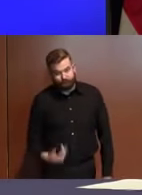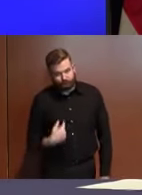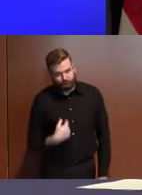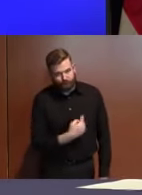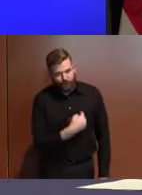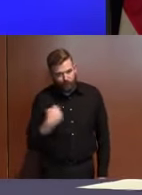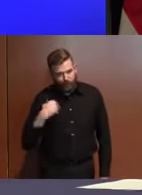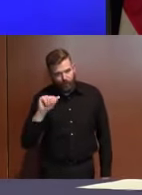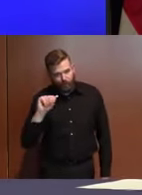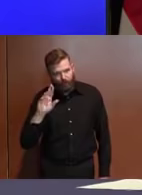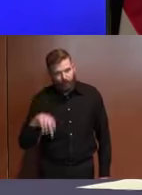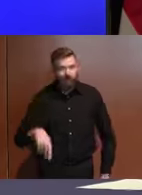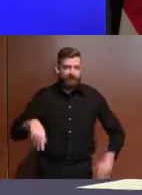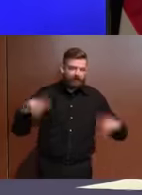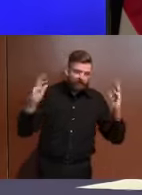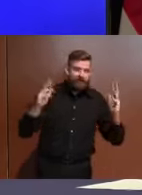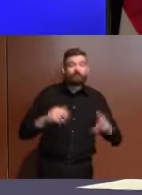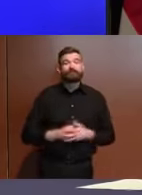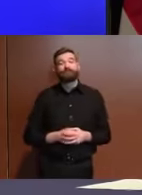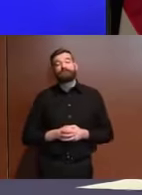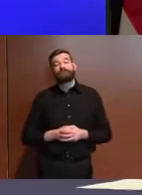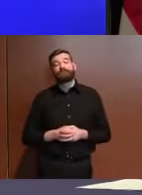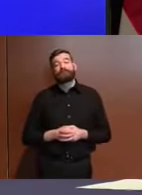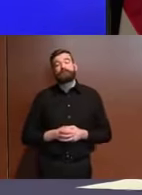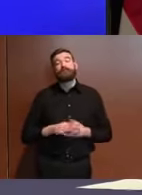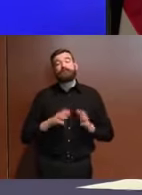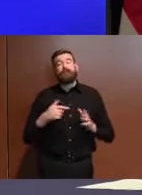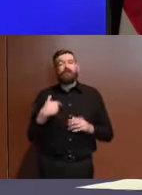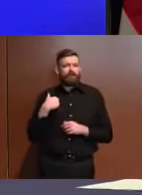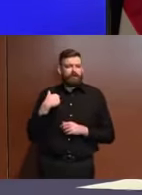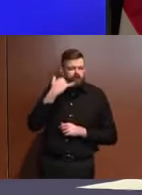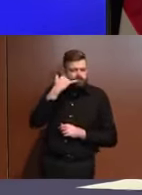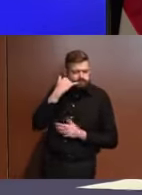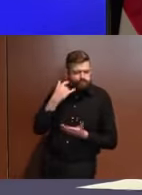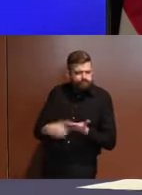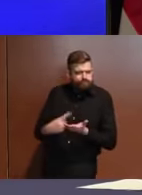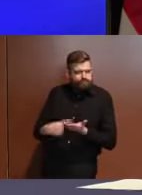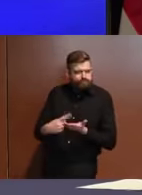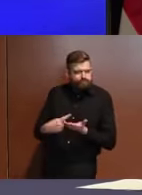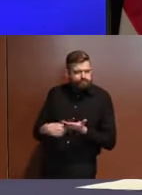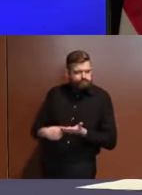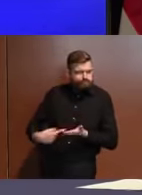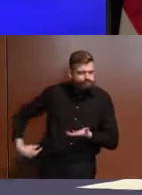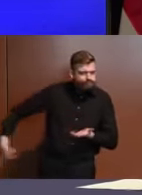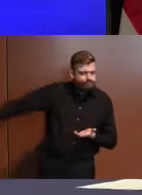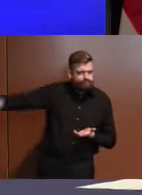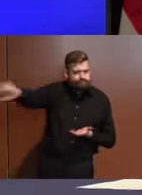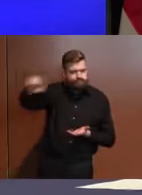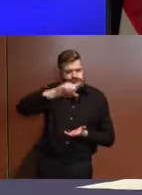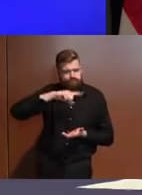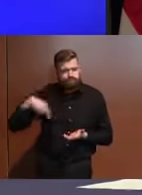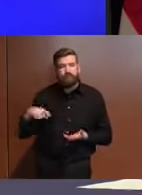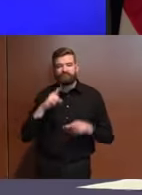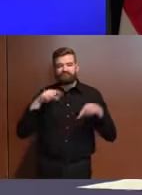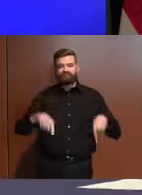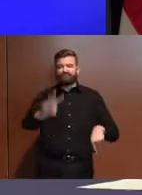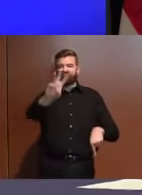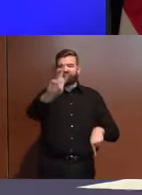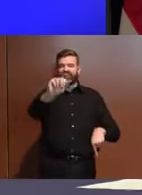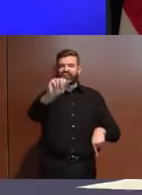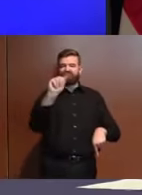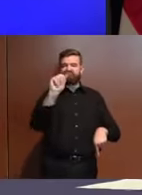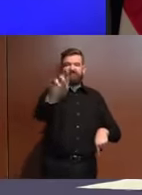I mentioned at the end of my remarks, I said, listen, this is a war. And I said, we all know what the ingredients are to winning a